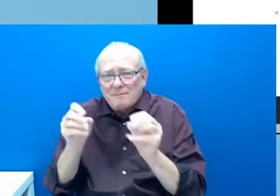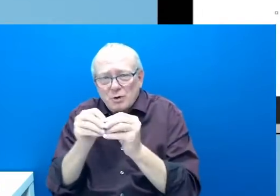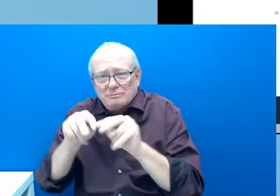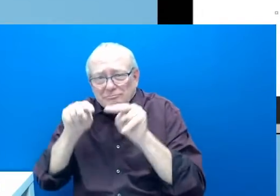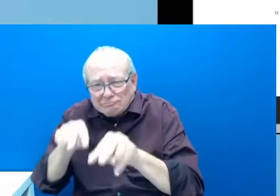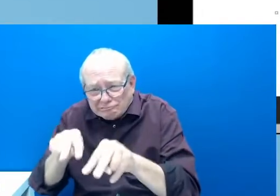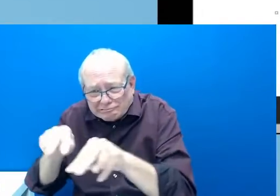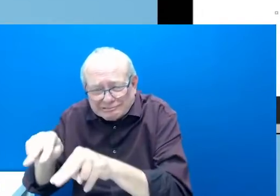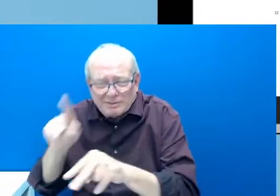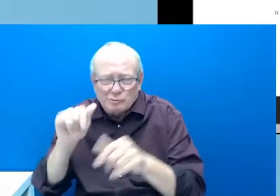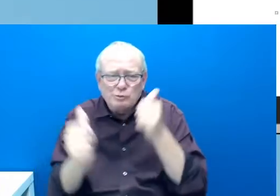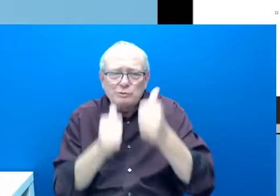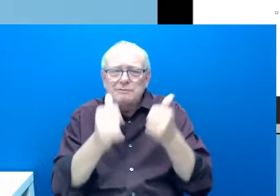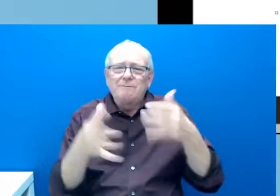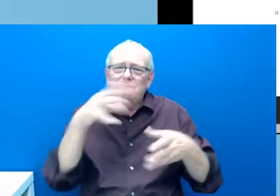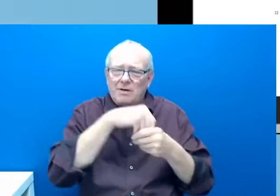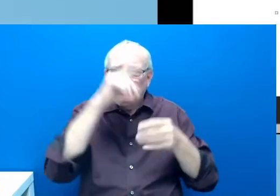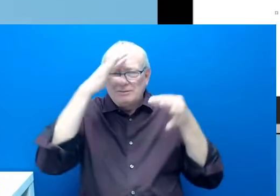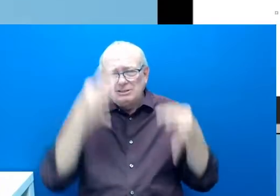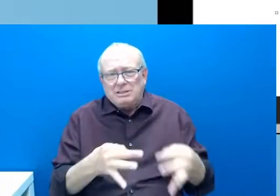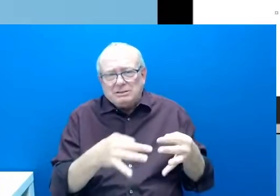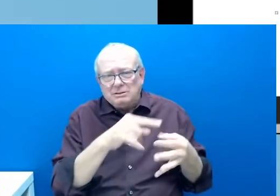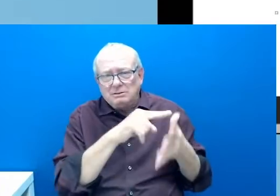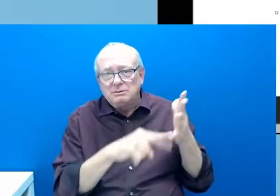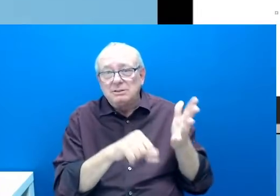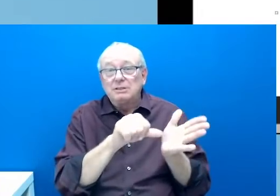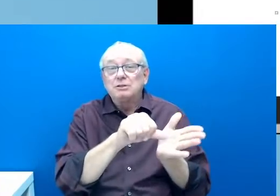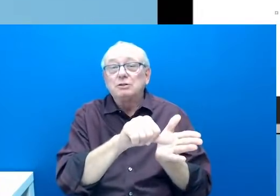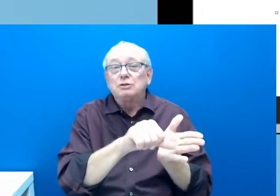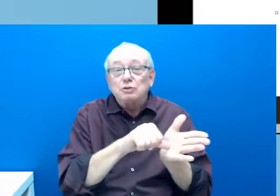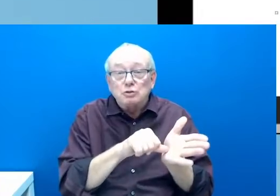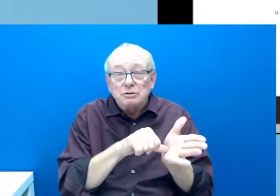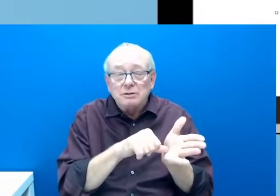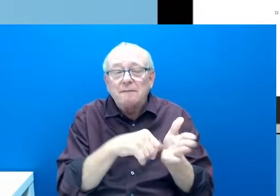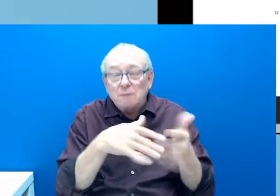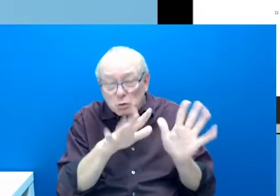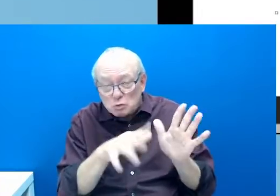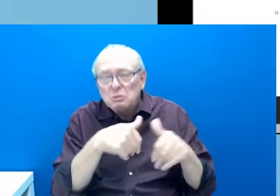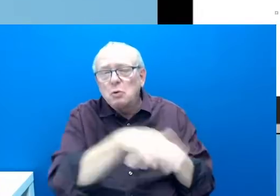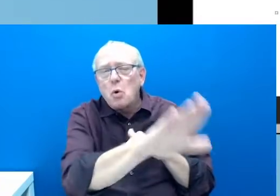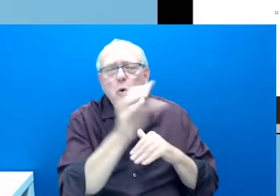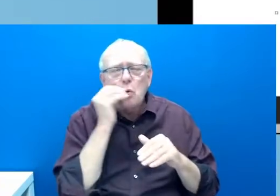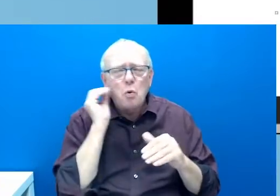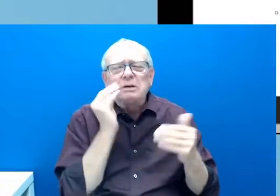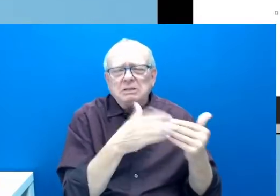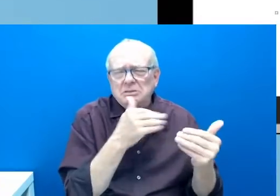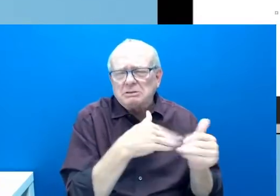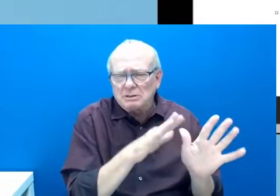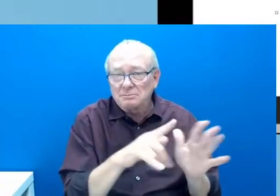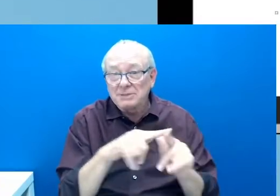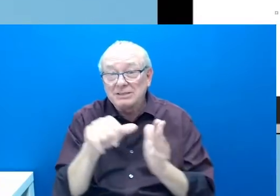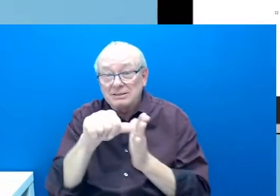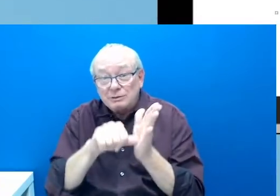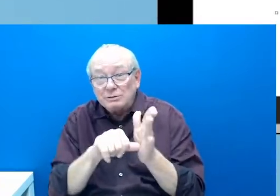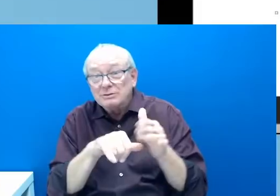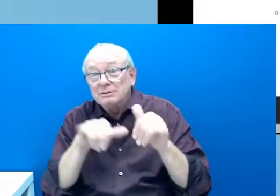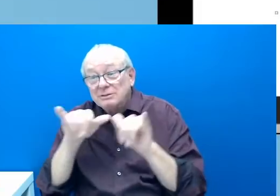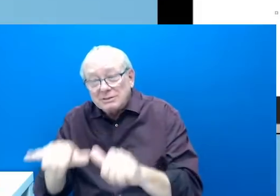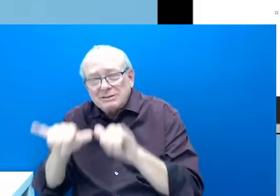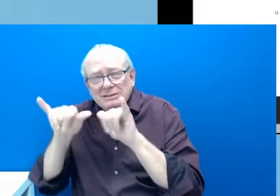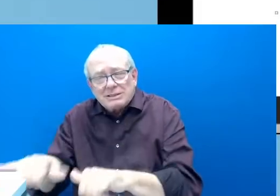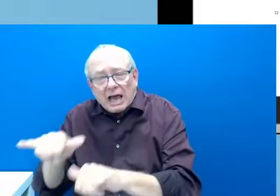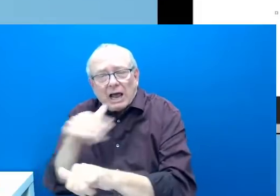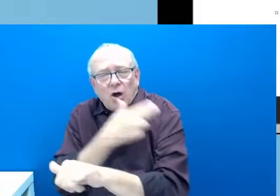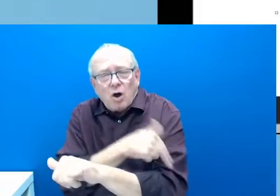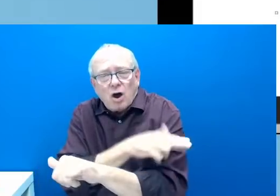surgeries are easy to deal with, but if you need to be admitted, it makes it much more complicated. And the final thing is that Alberta Health